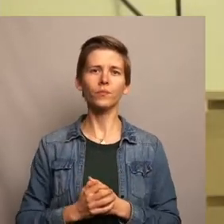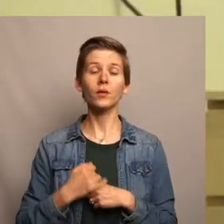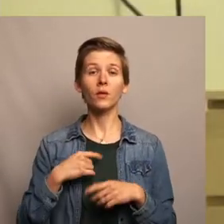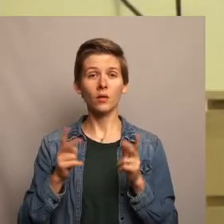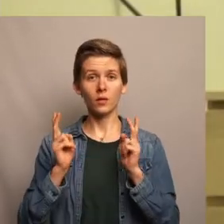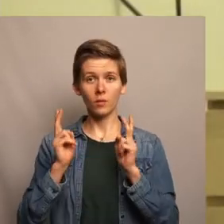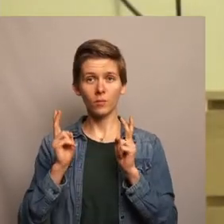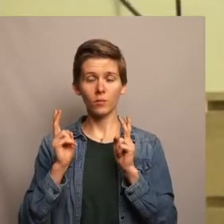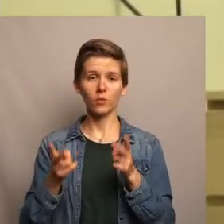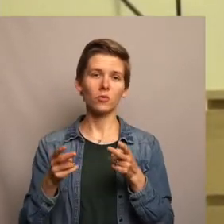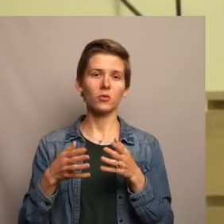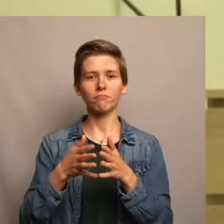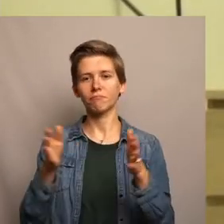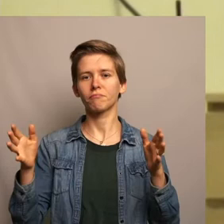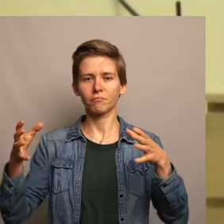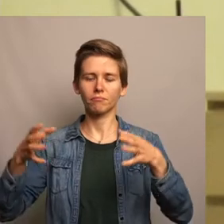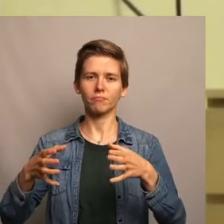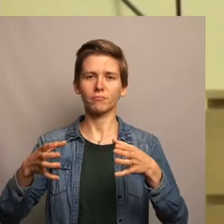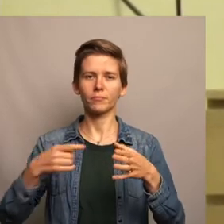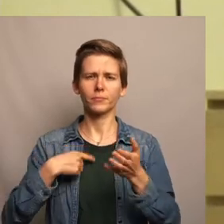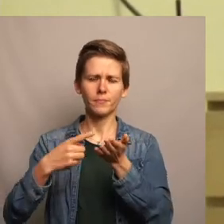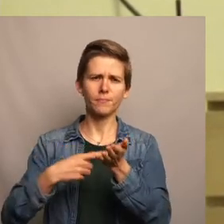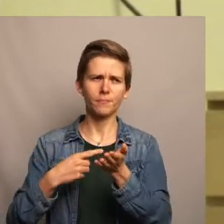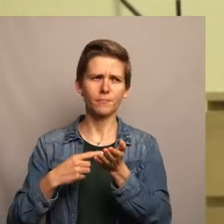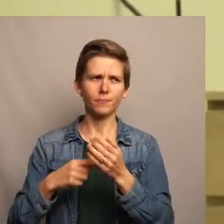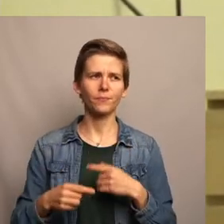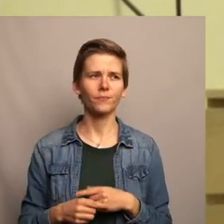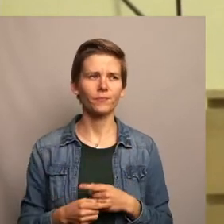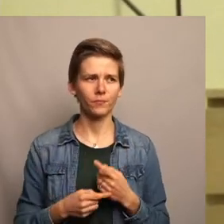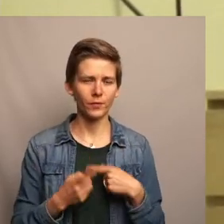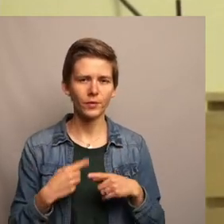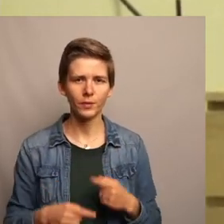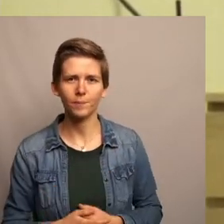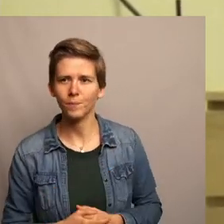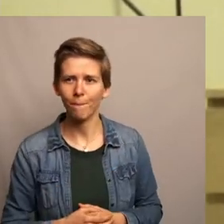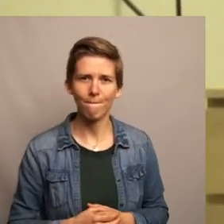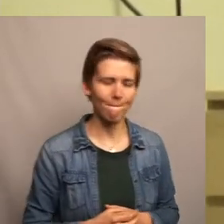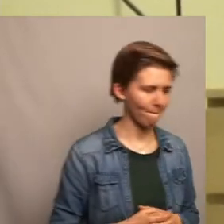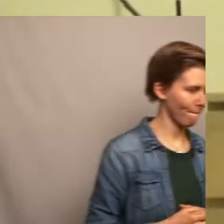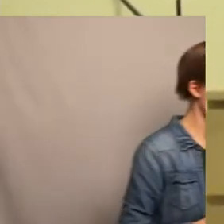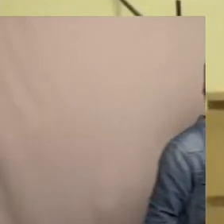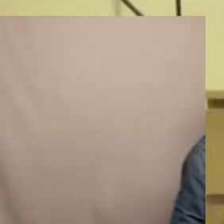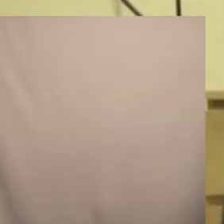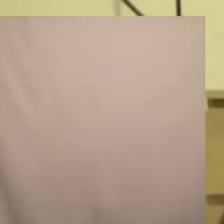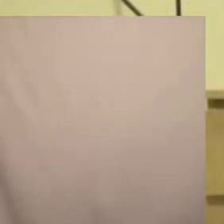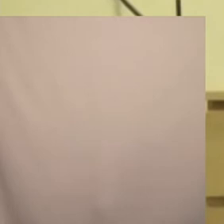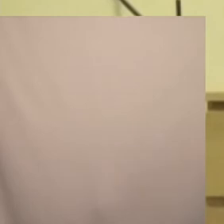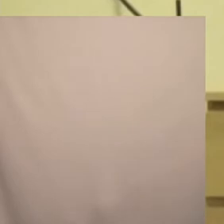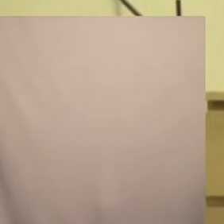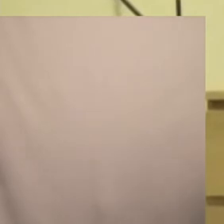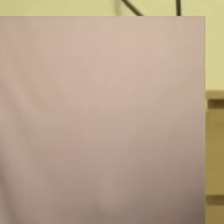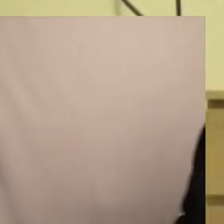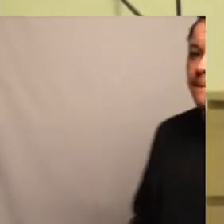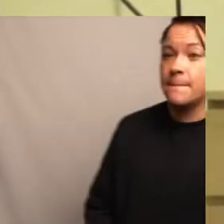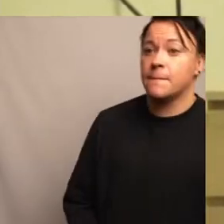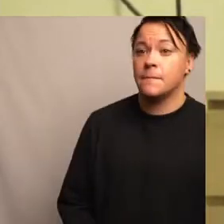the larger community. I think to continue from what Abdullah now saying, because I will answer this question from the point of view of